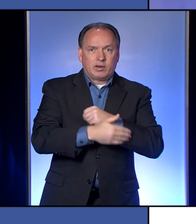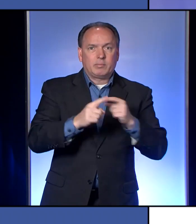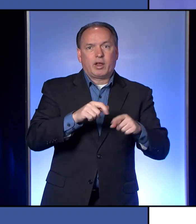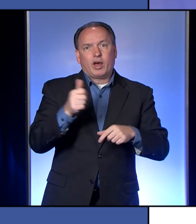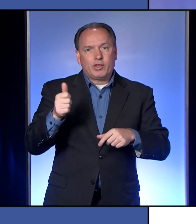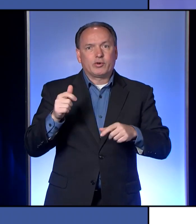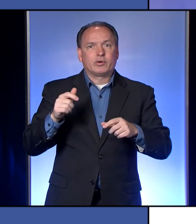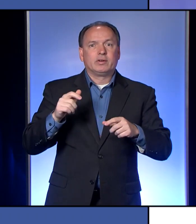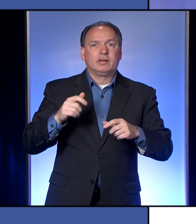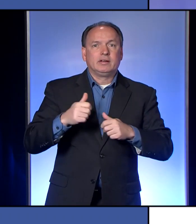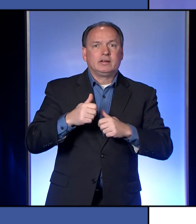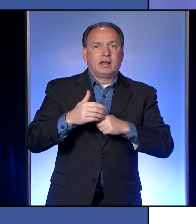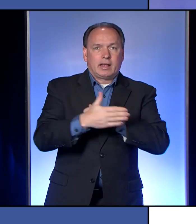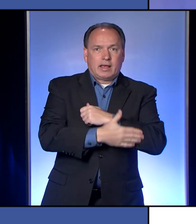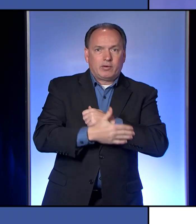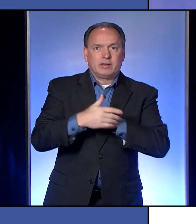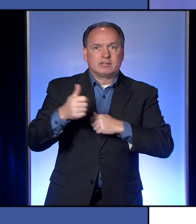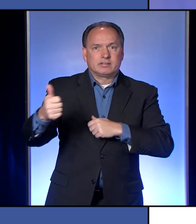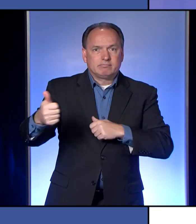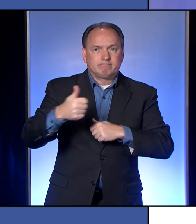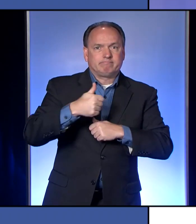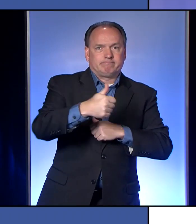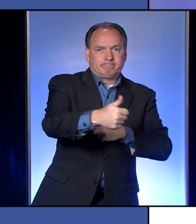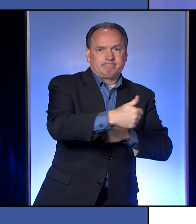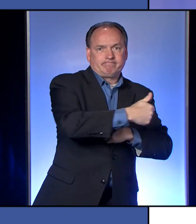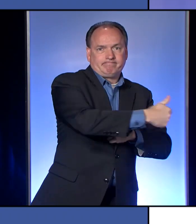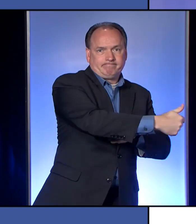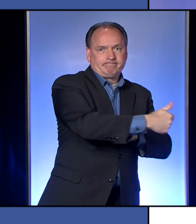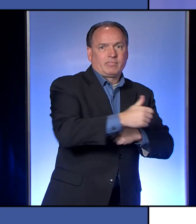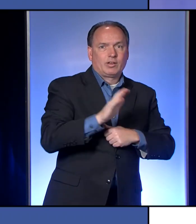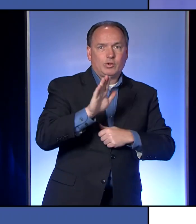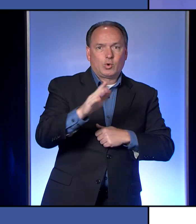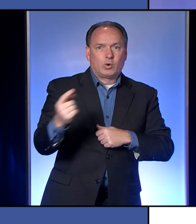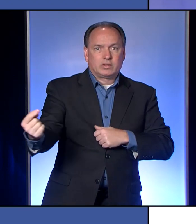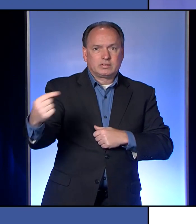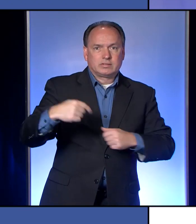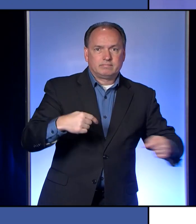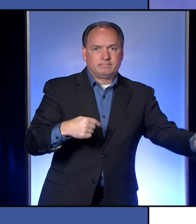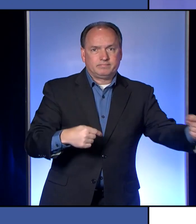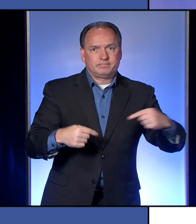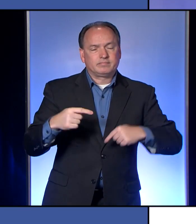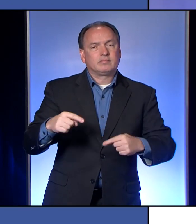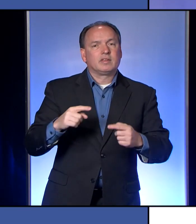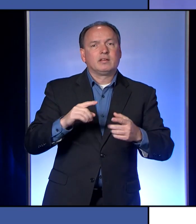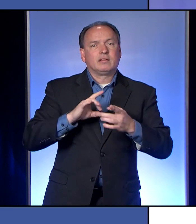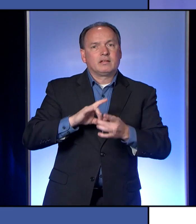that people commute to from other counties into your county. And it was